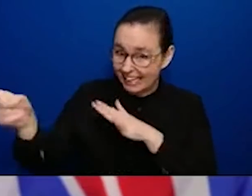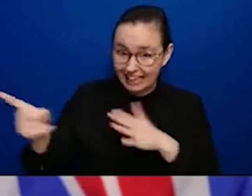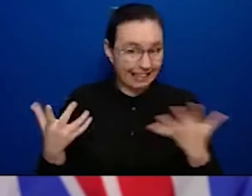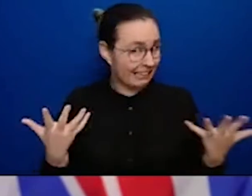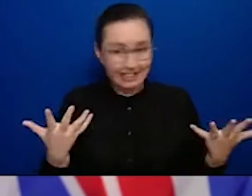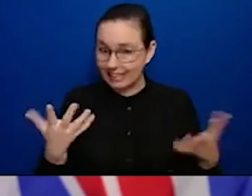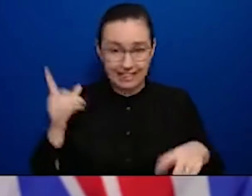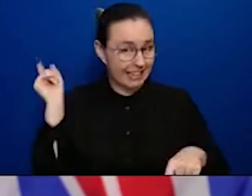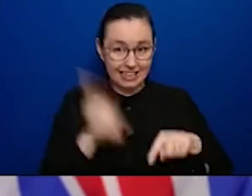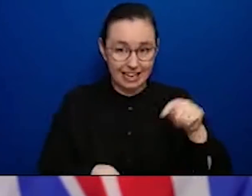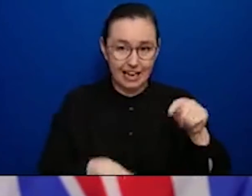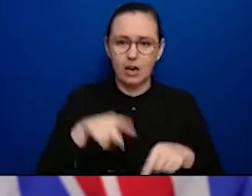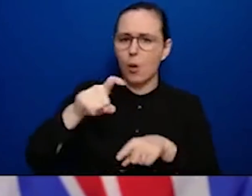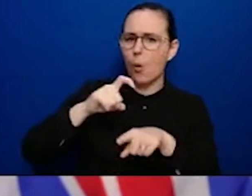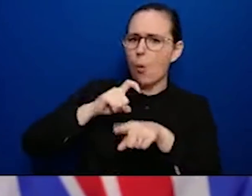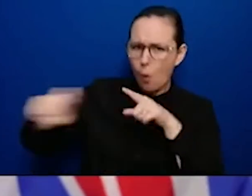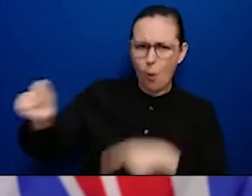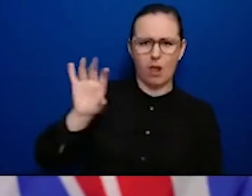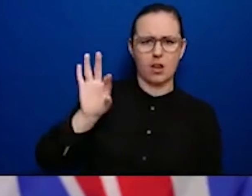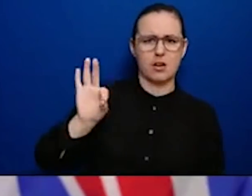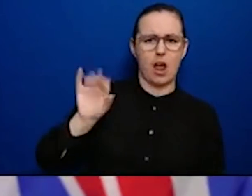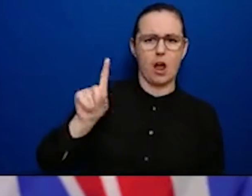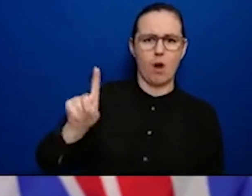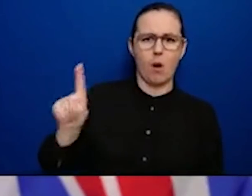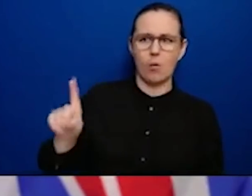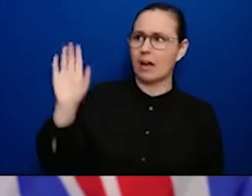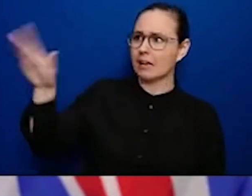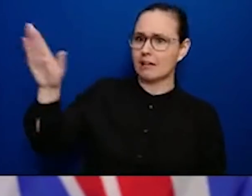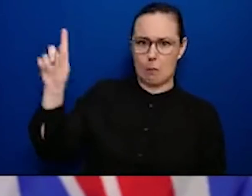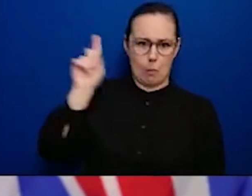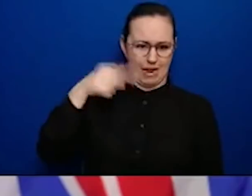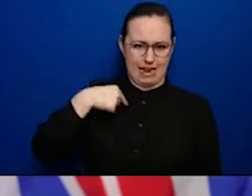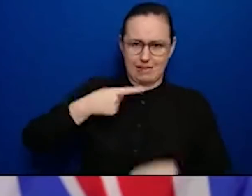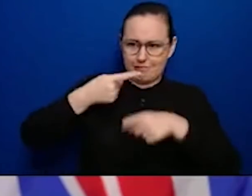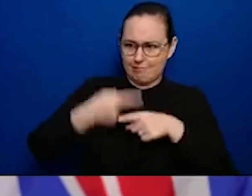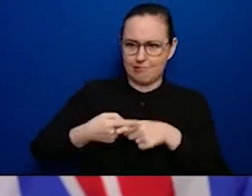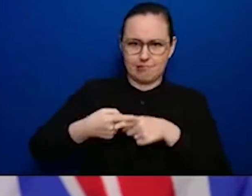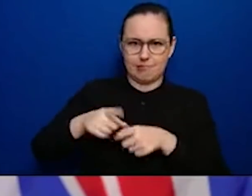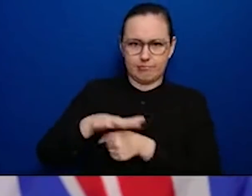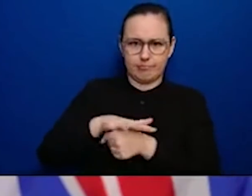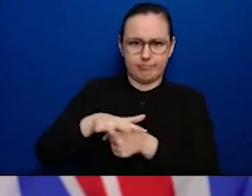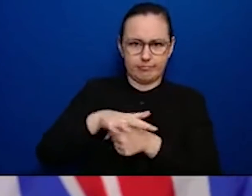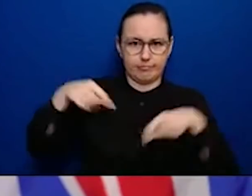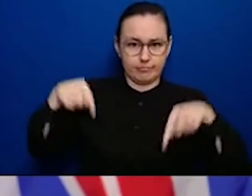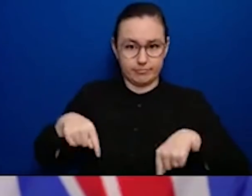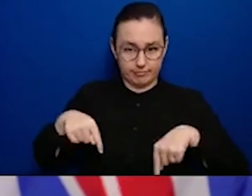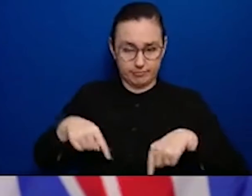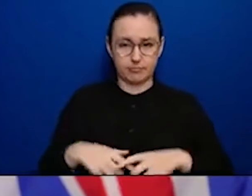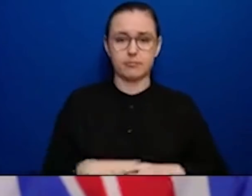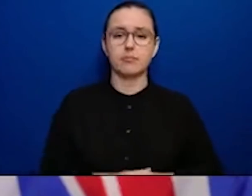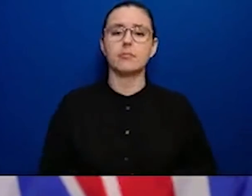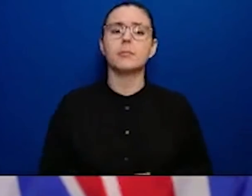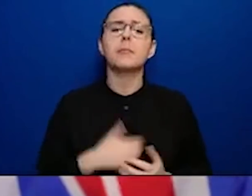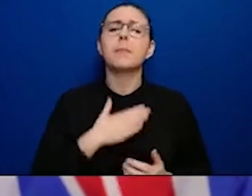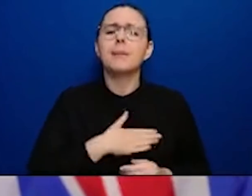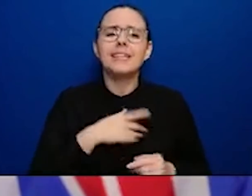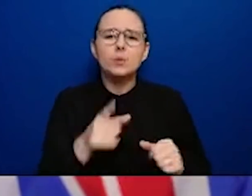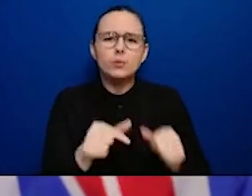cannot evacuate on your own. Please stay informed through updates from Environment Canada, Drive BC, your local government,